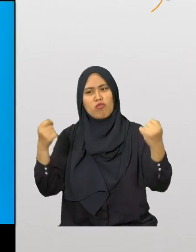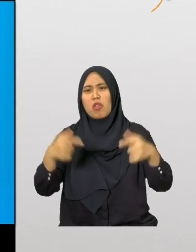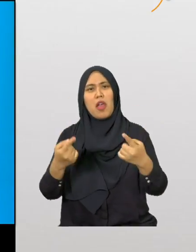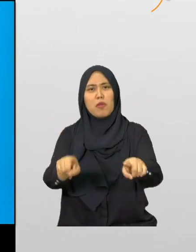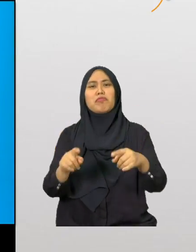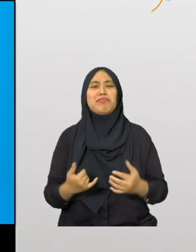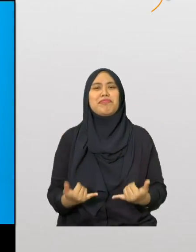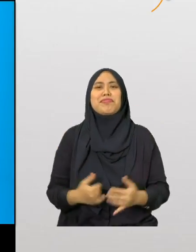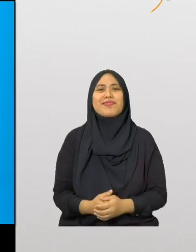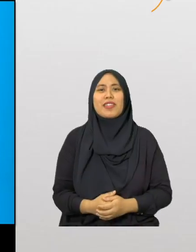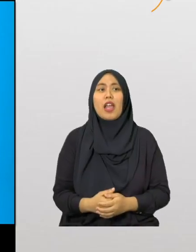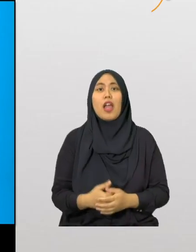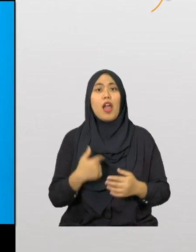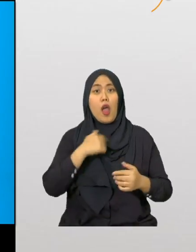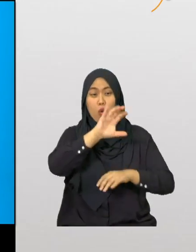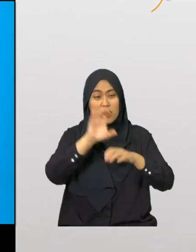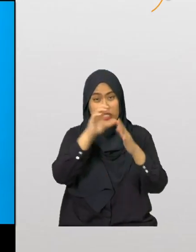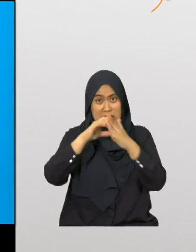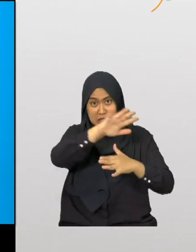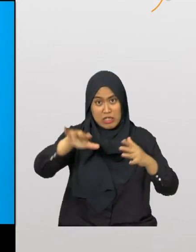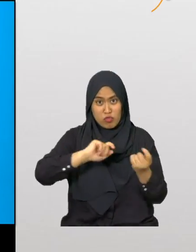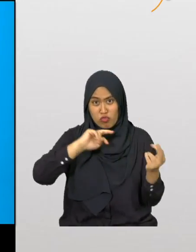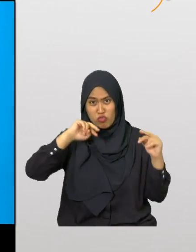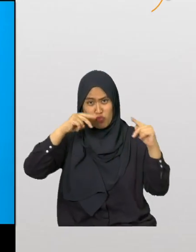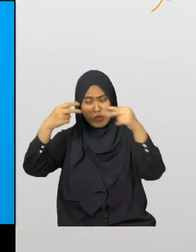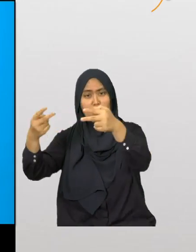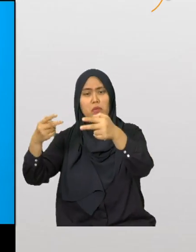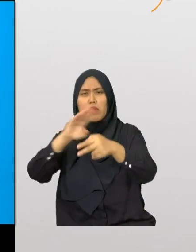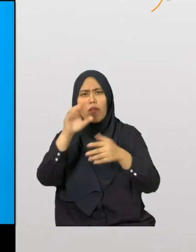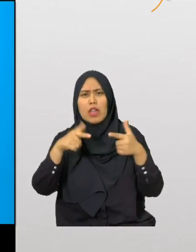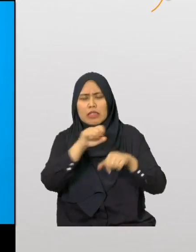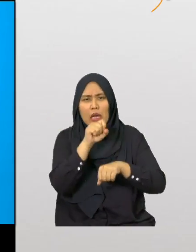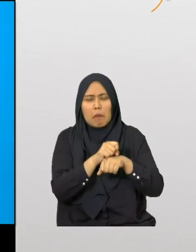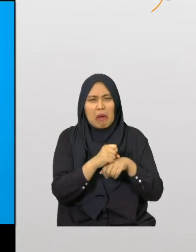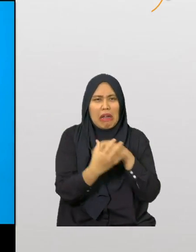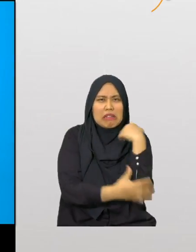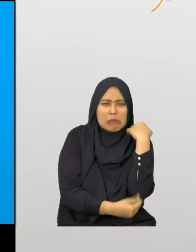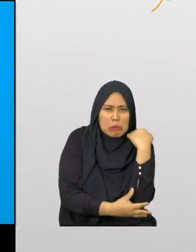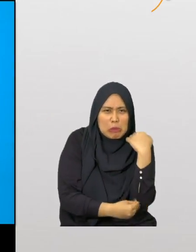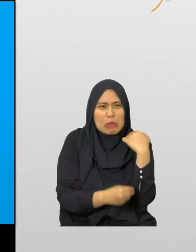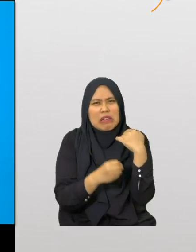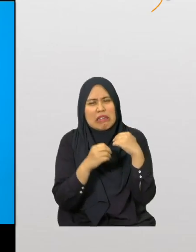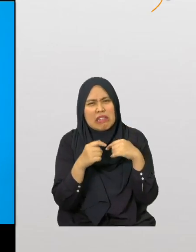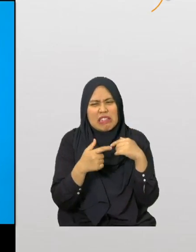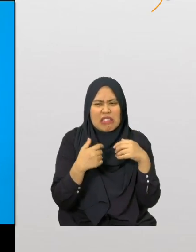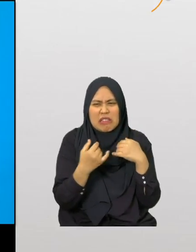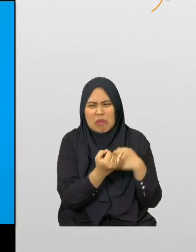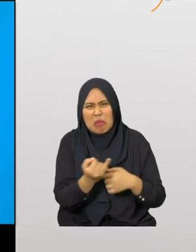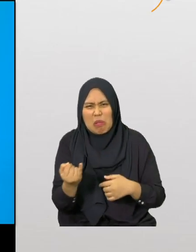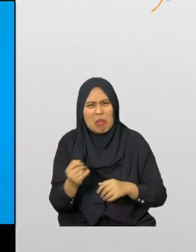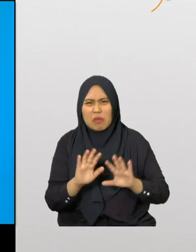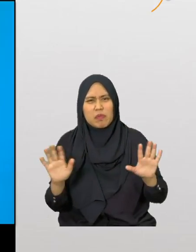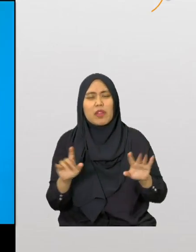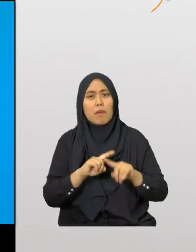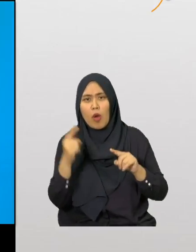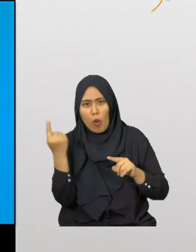to transform our city, a whole island. We'll never let Singapore become a shabby shadow of some past glory, but always keep